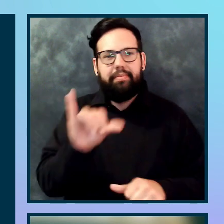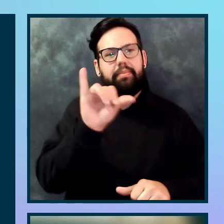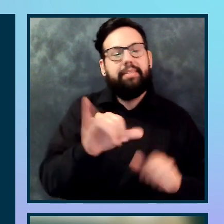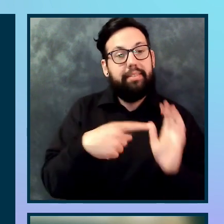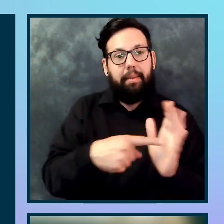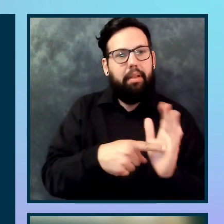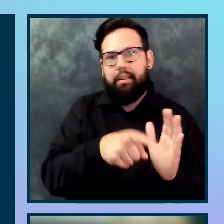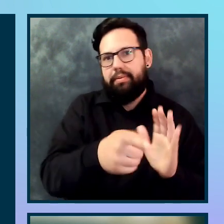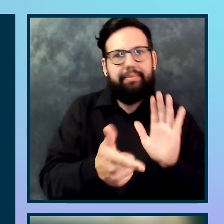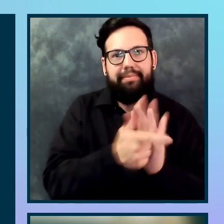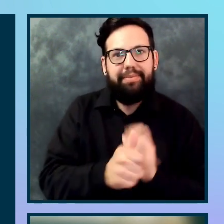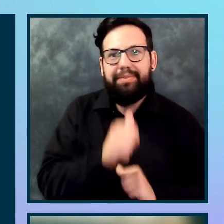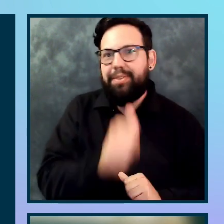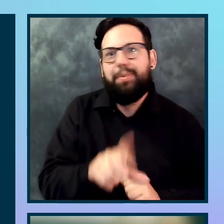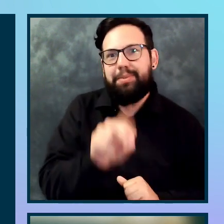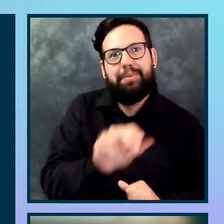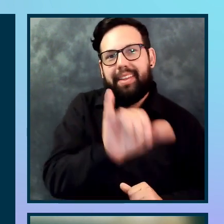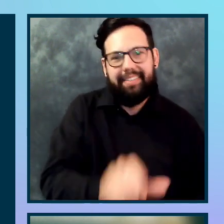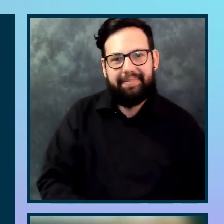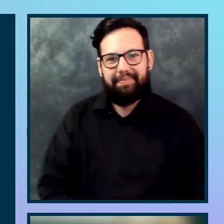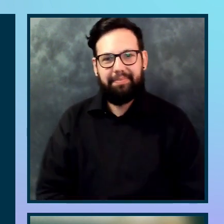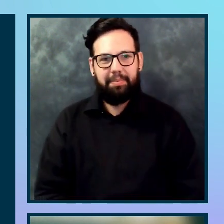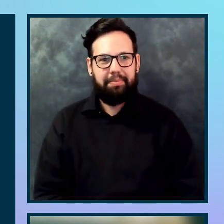not do with an image overlay.